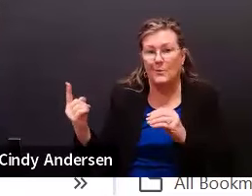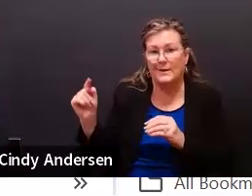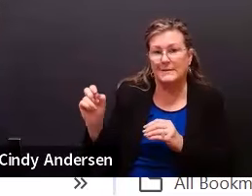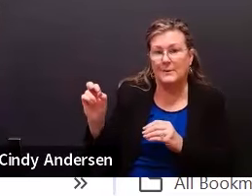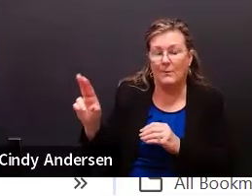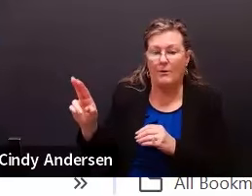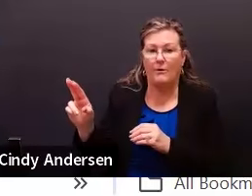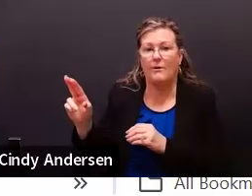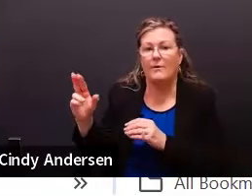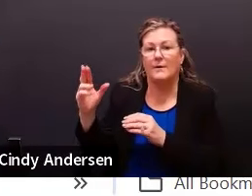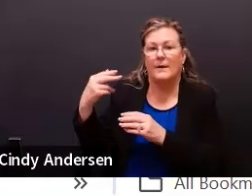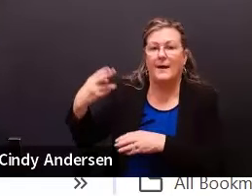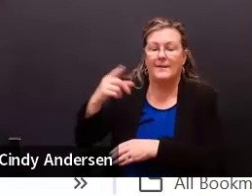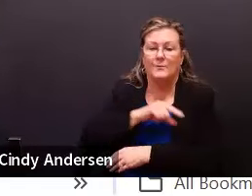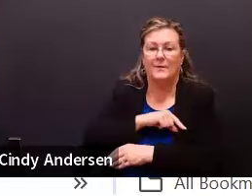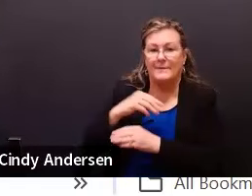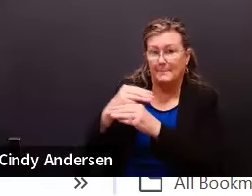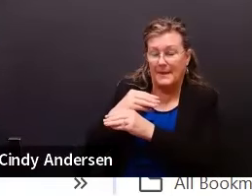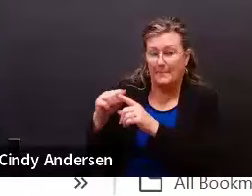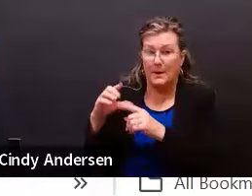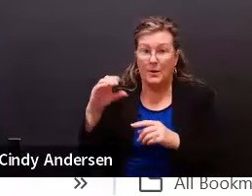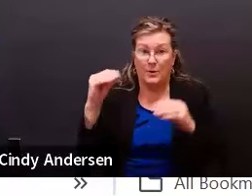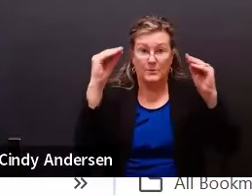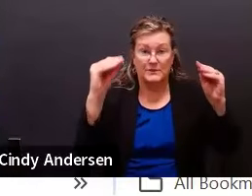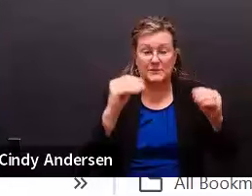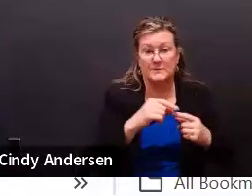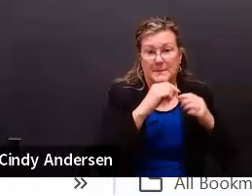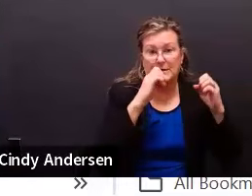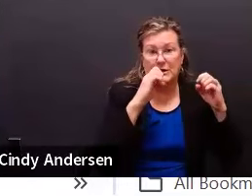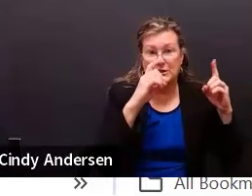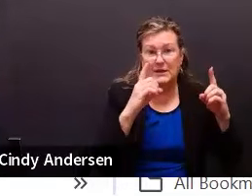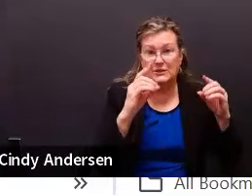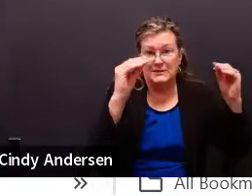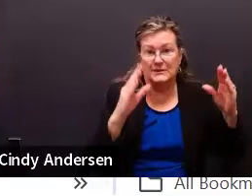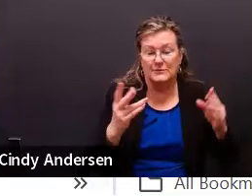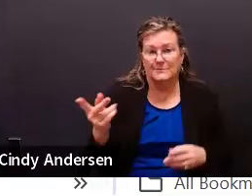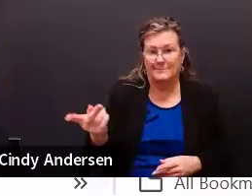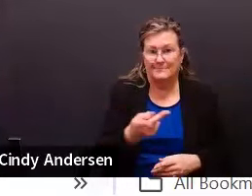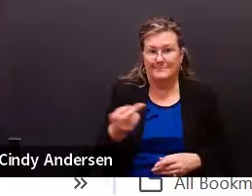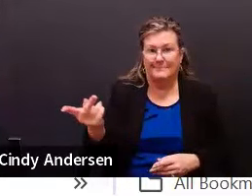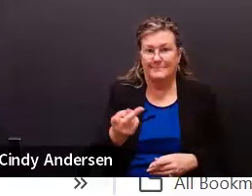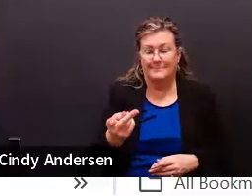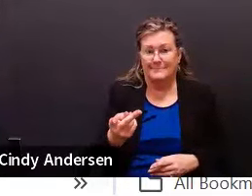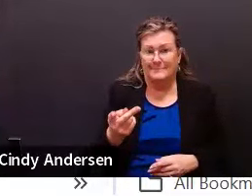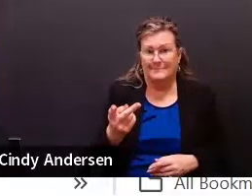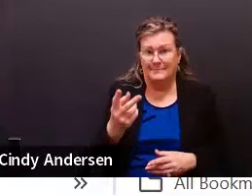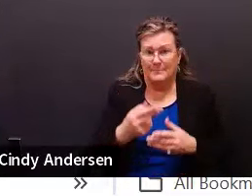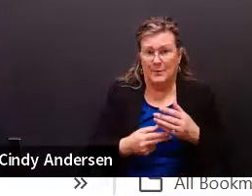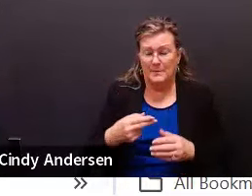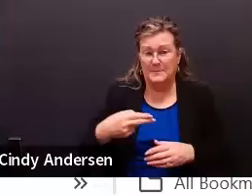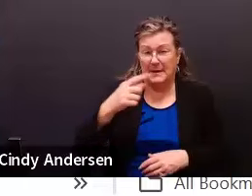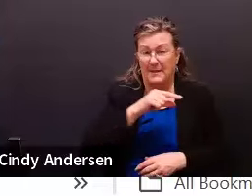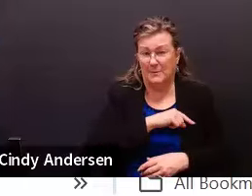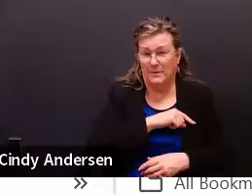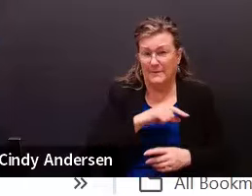but it was a co-teach along with a special education licensed teacher, they wouldn't also have to be highly qualified in math